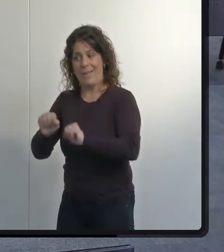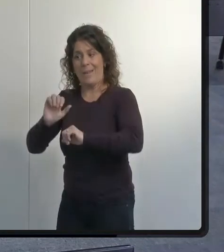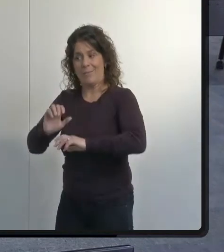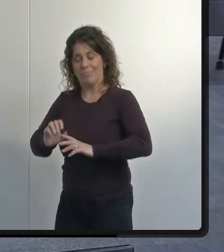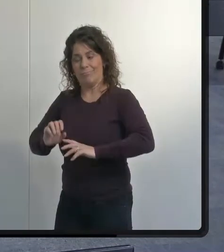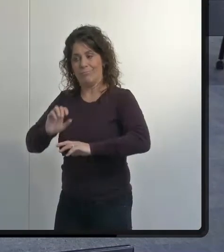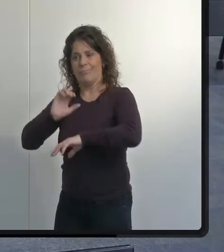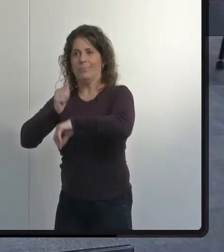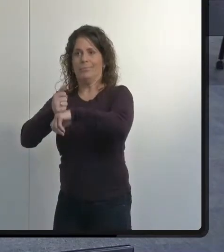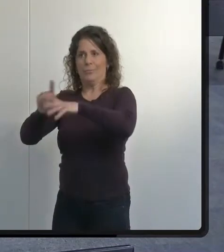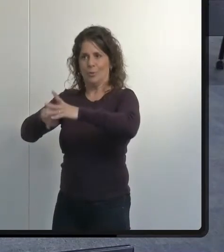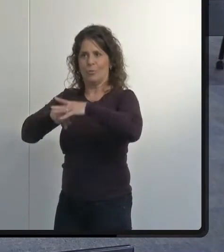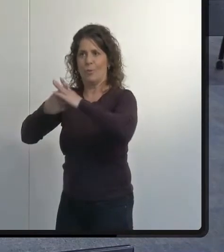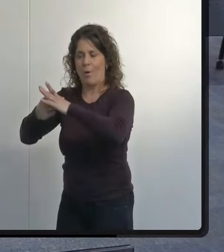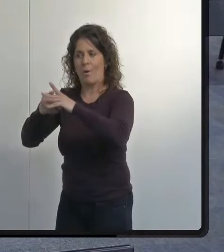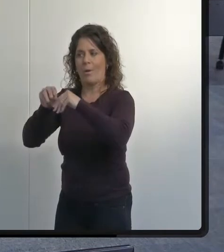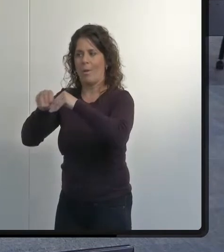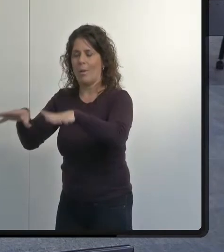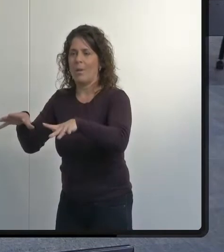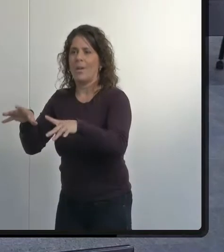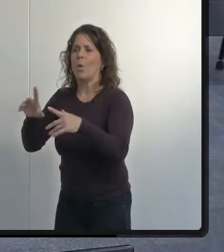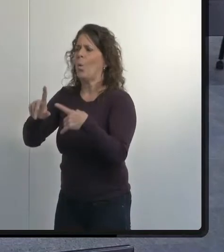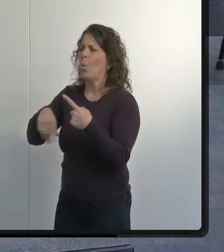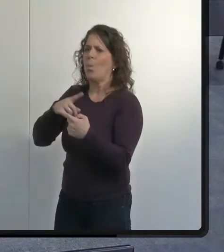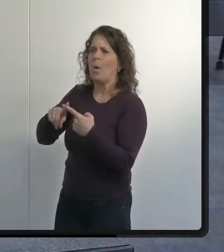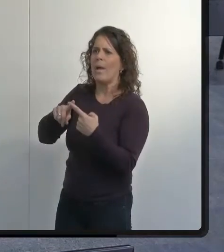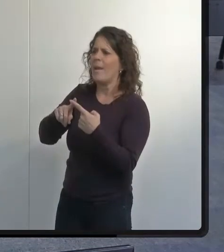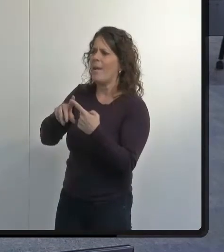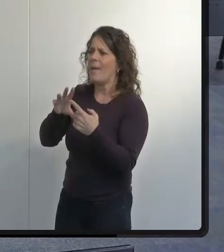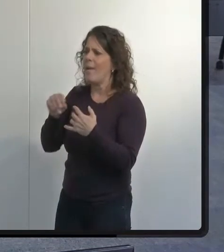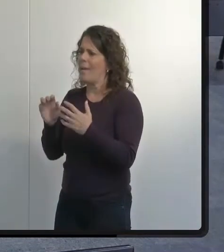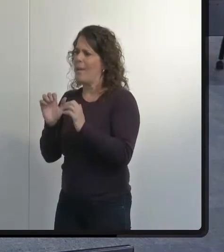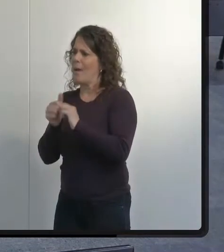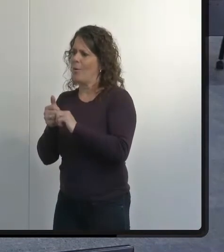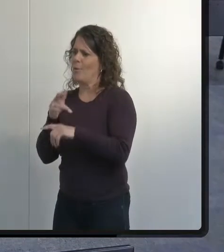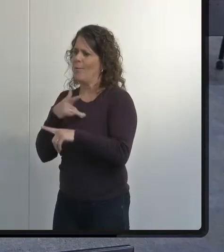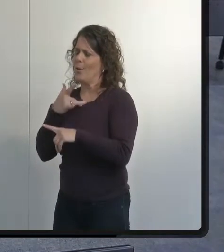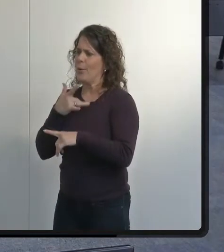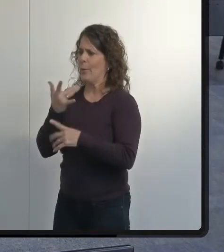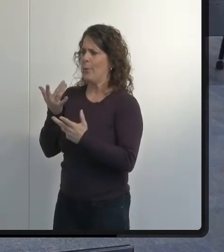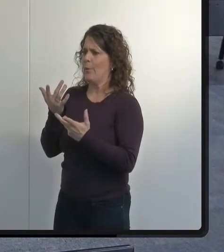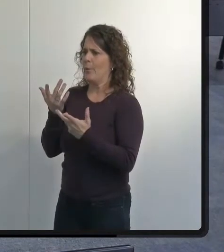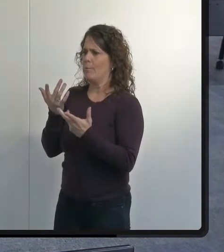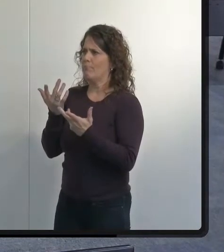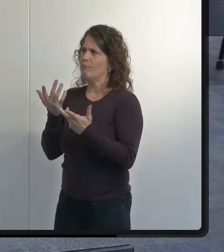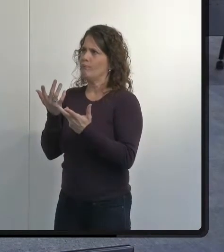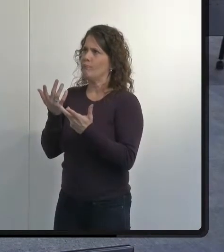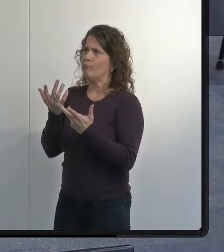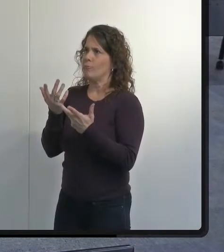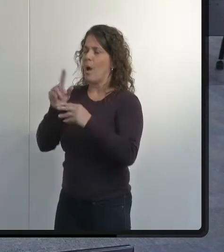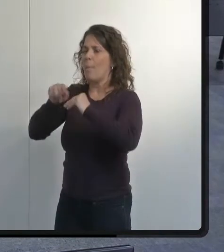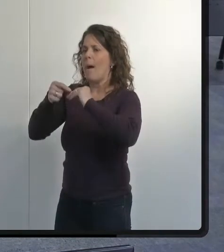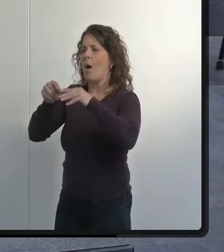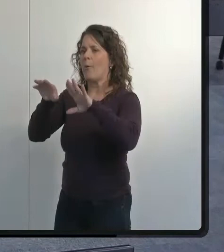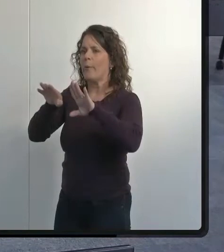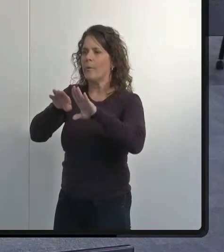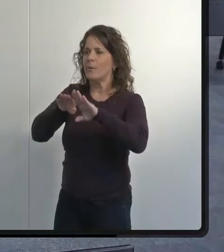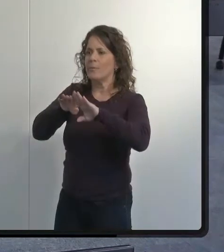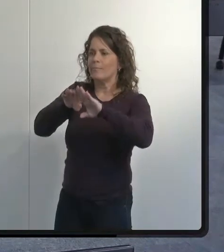when might that occur, and at what level of testing would you feel comfortable about lifting the shelter in place?